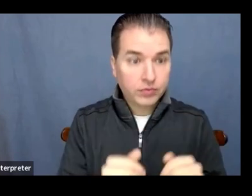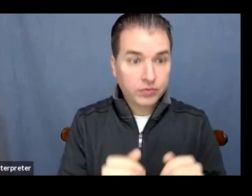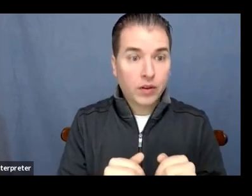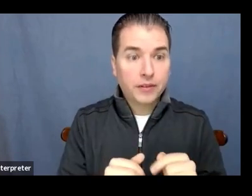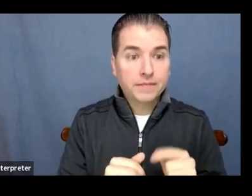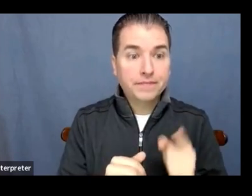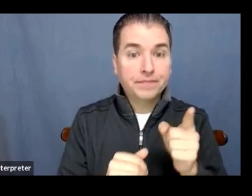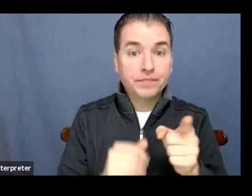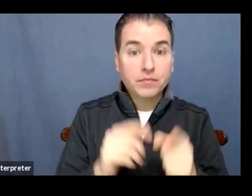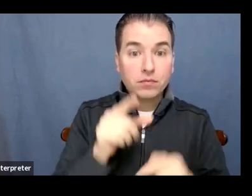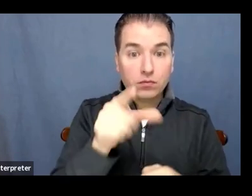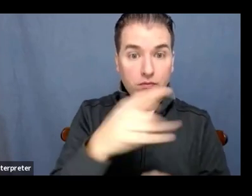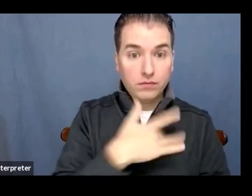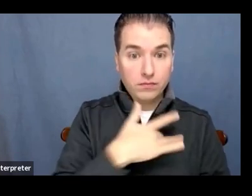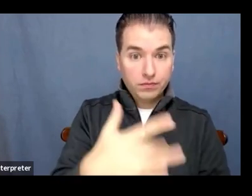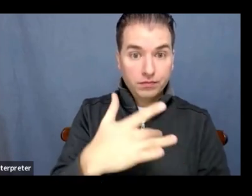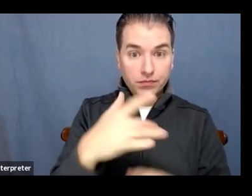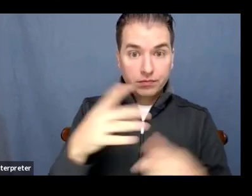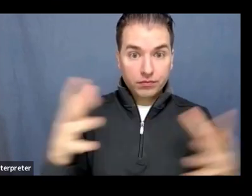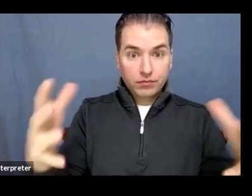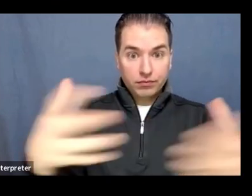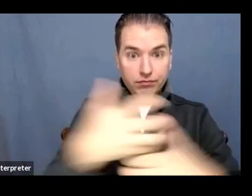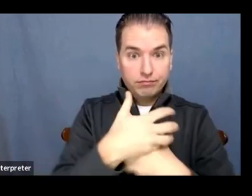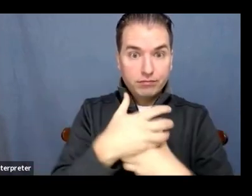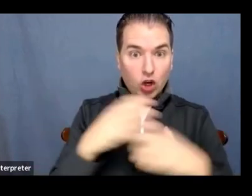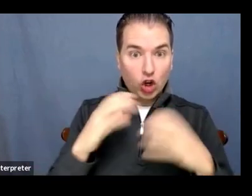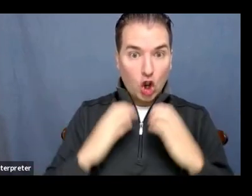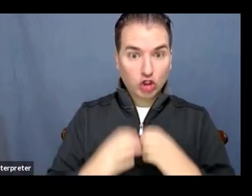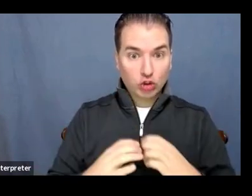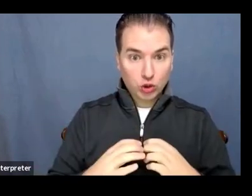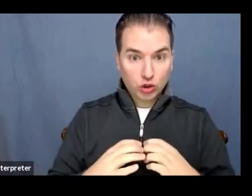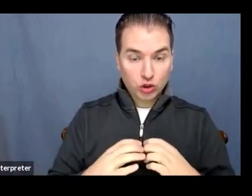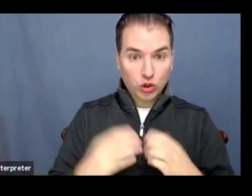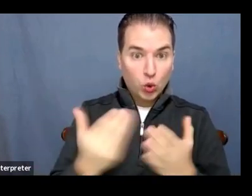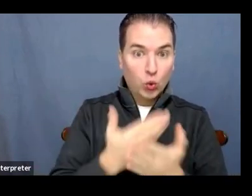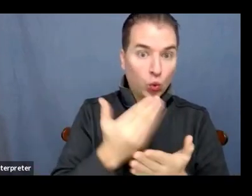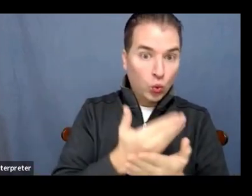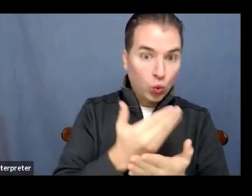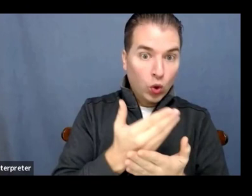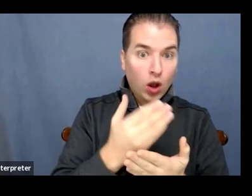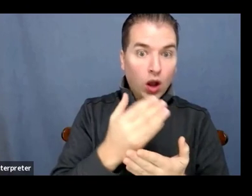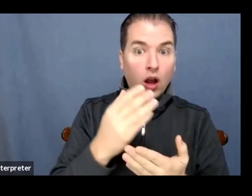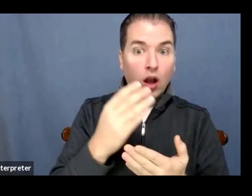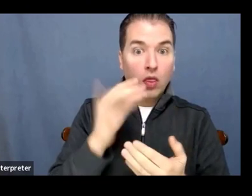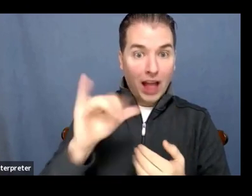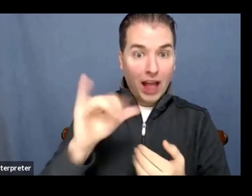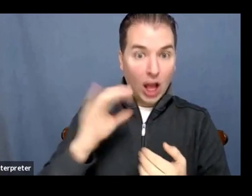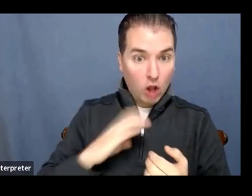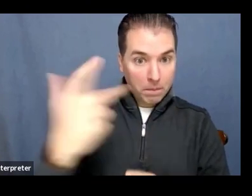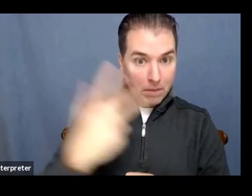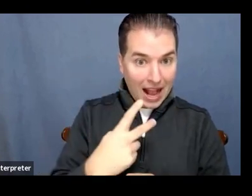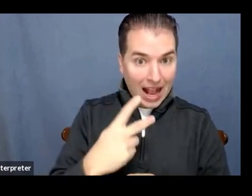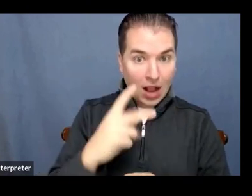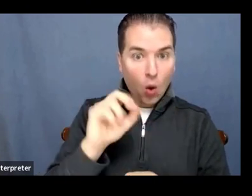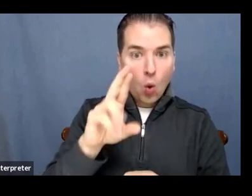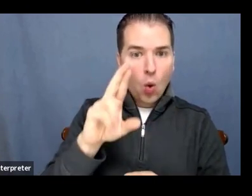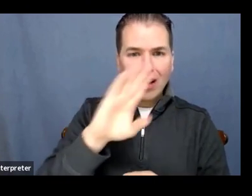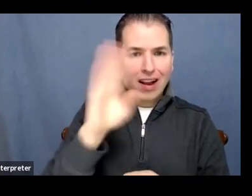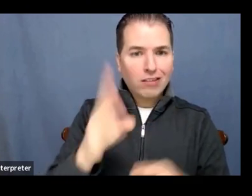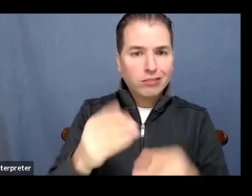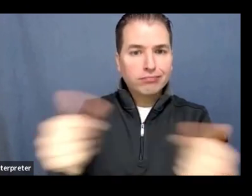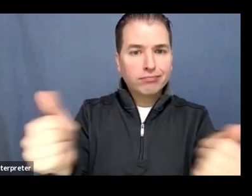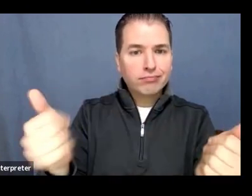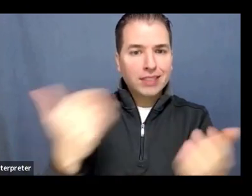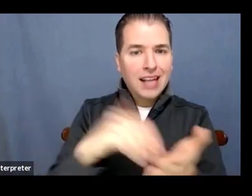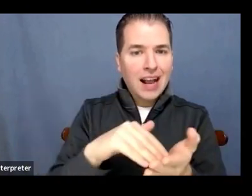What's the average customer lifetime in a month? So if you have a yogurt store,